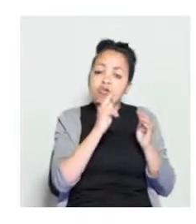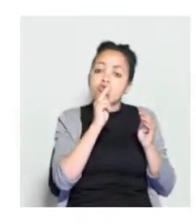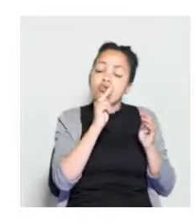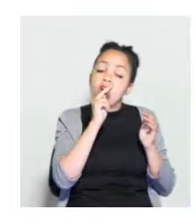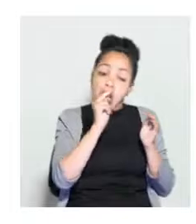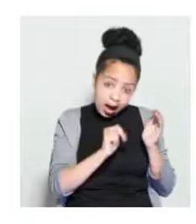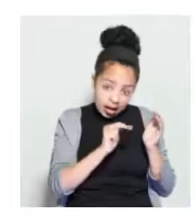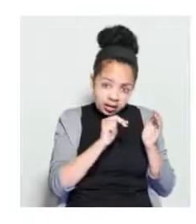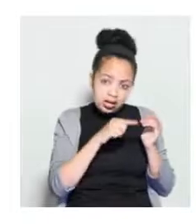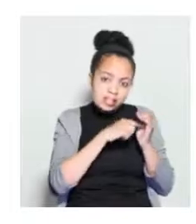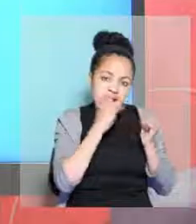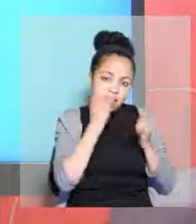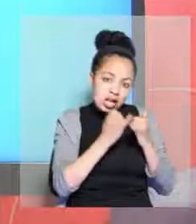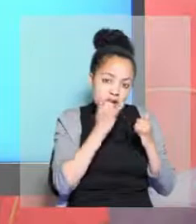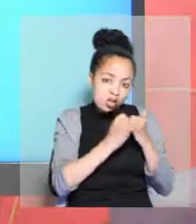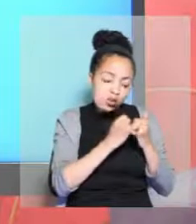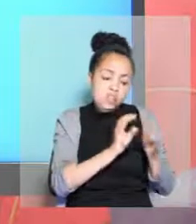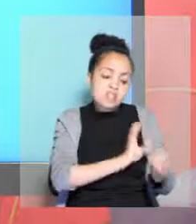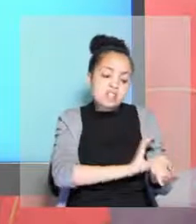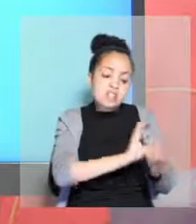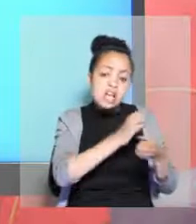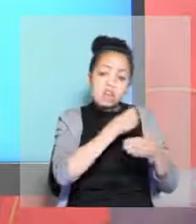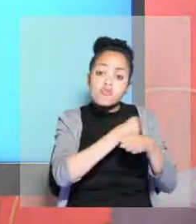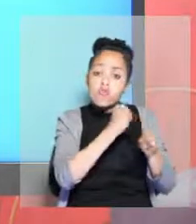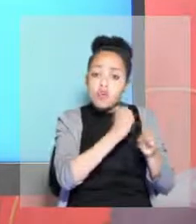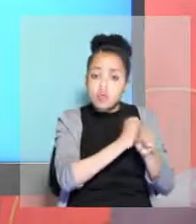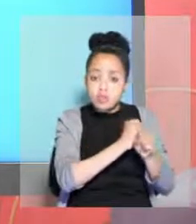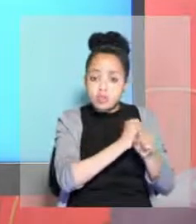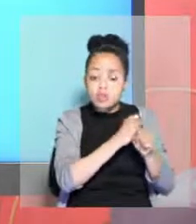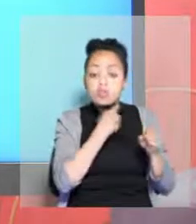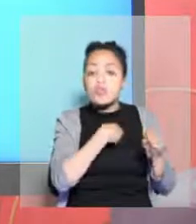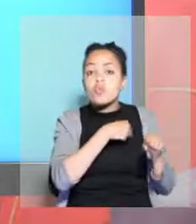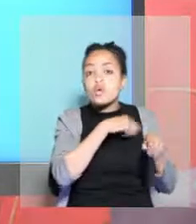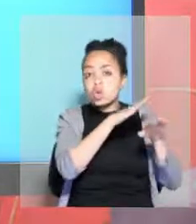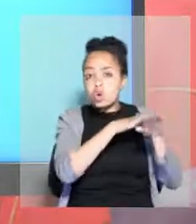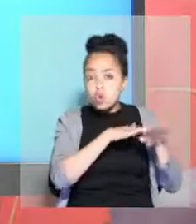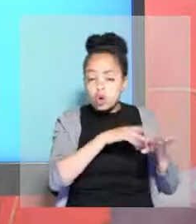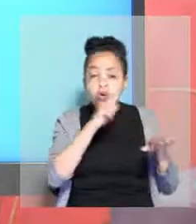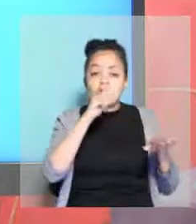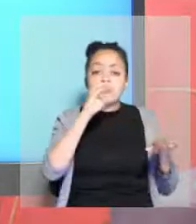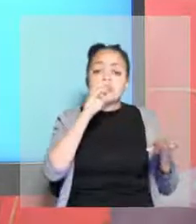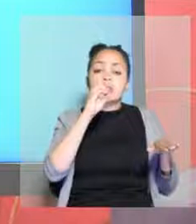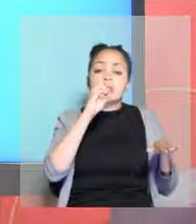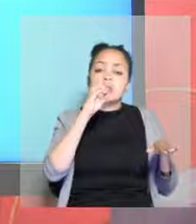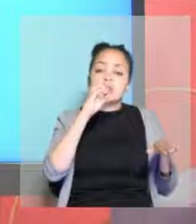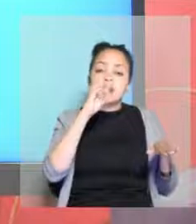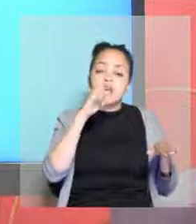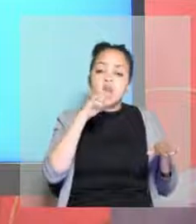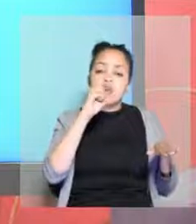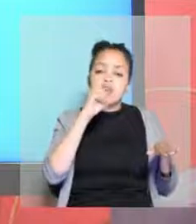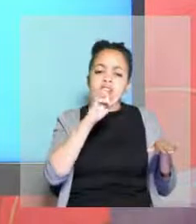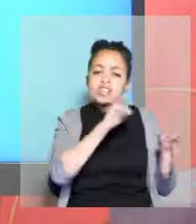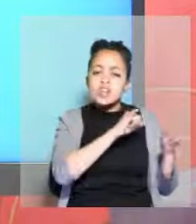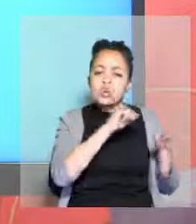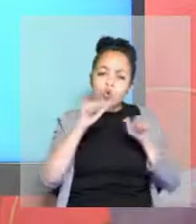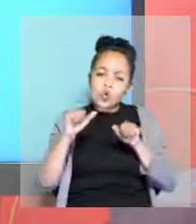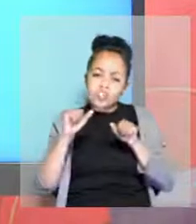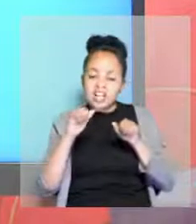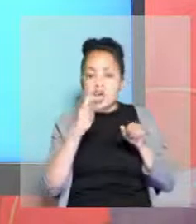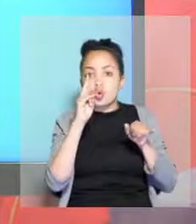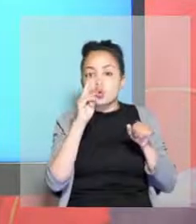The cell formed at the end of meiosis 1, we call telophase N, looks like diploid